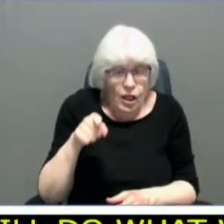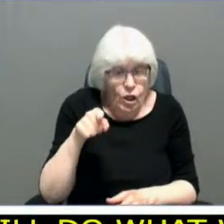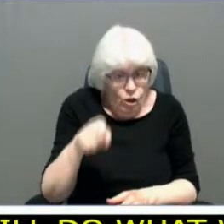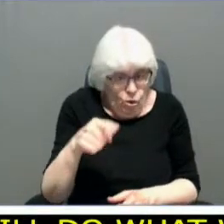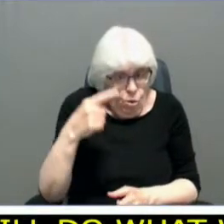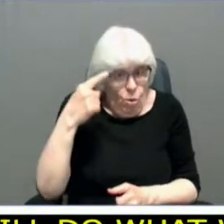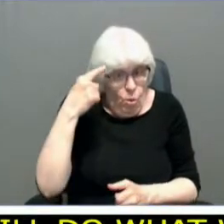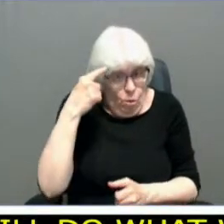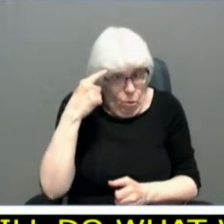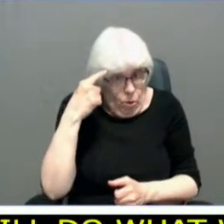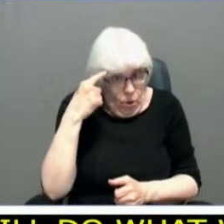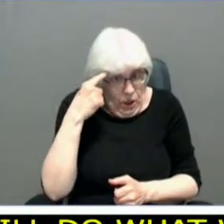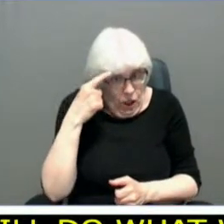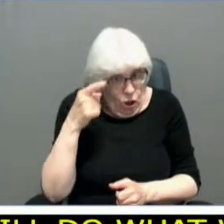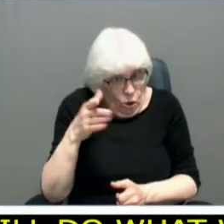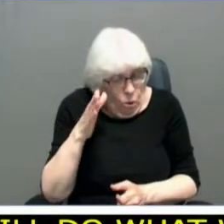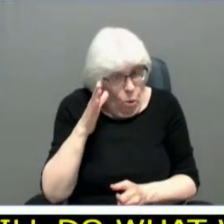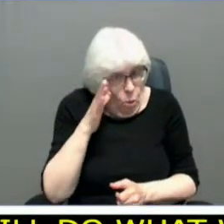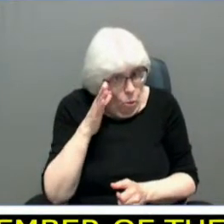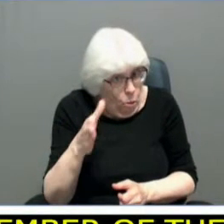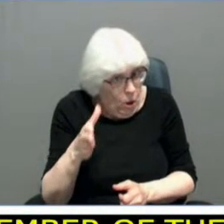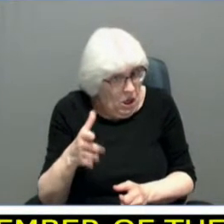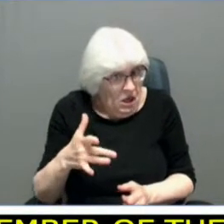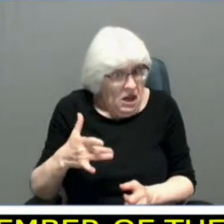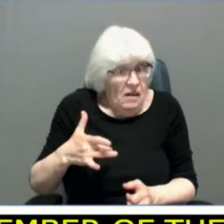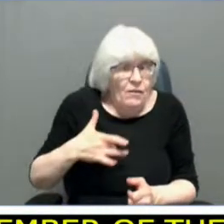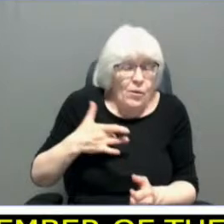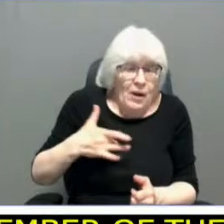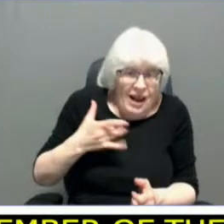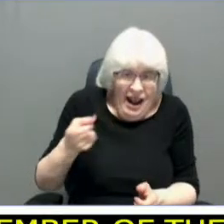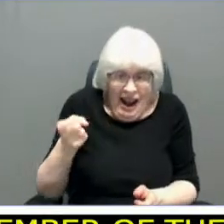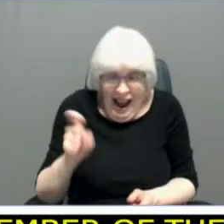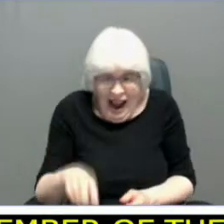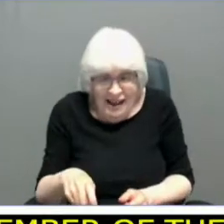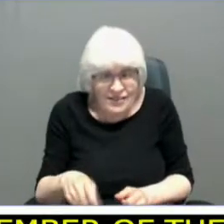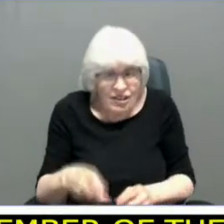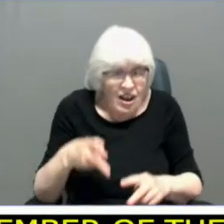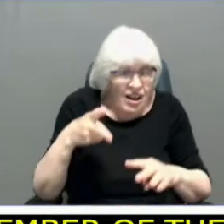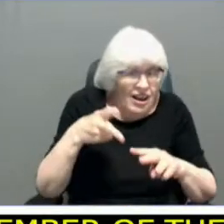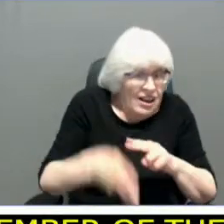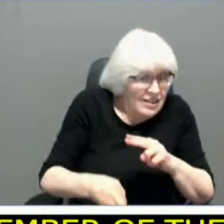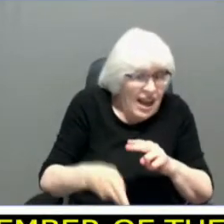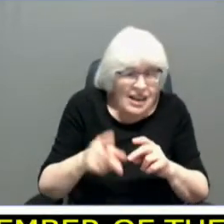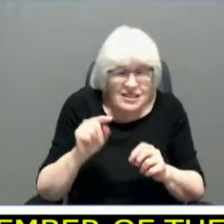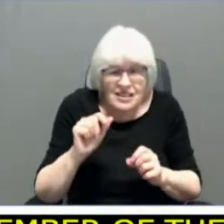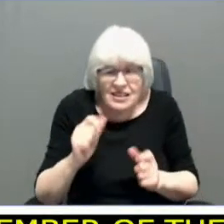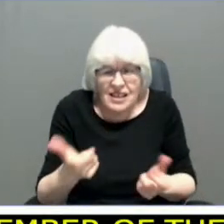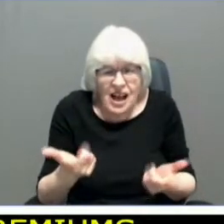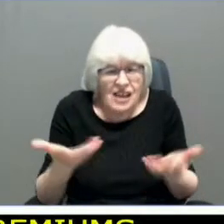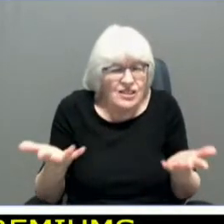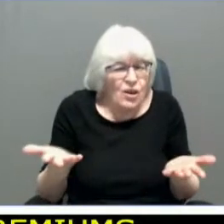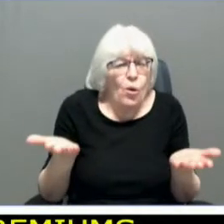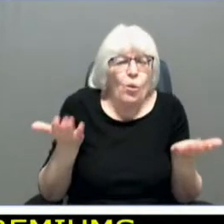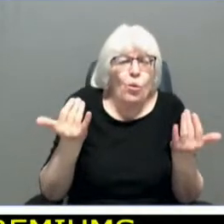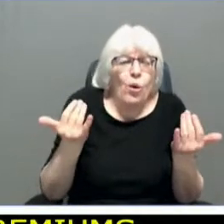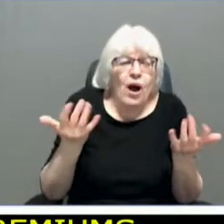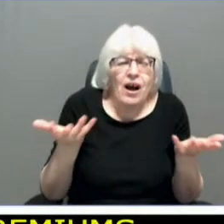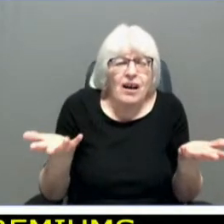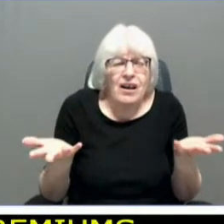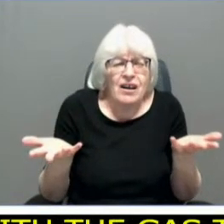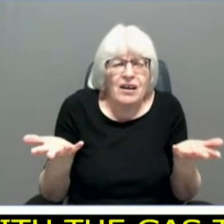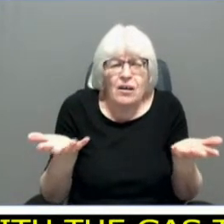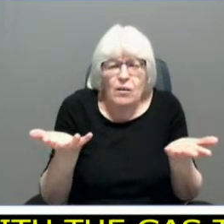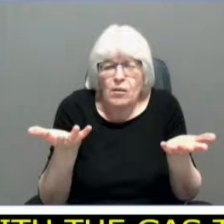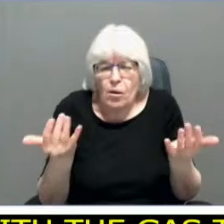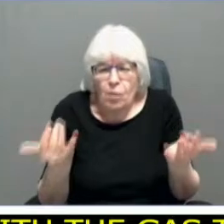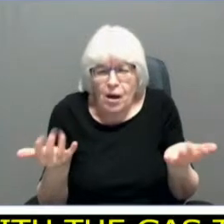maybe being pressed, you have to go that route? Or if not, why are you holding out? Well, we already introduced a $20 million